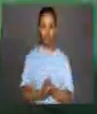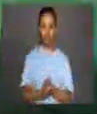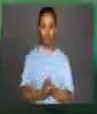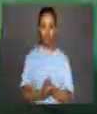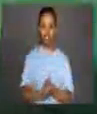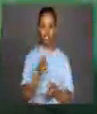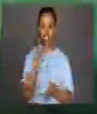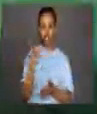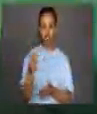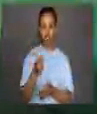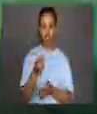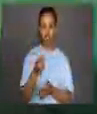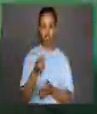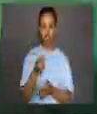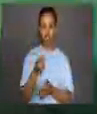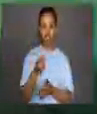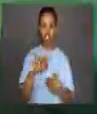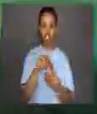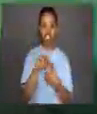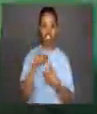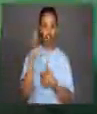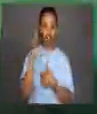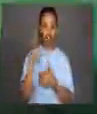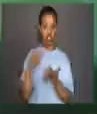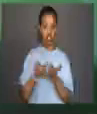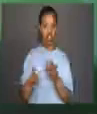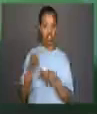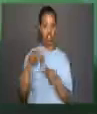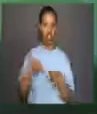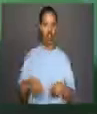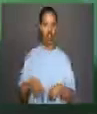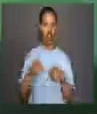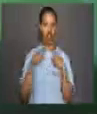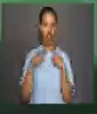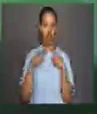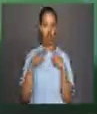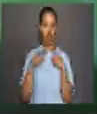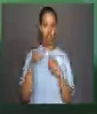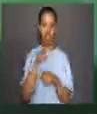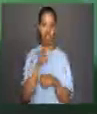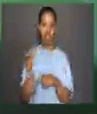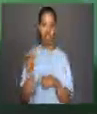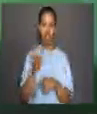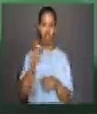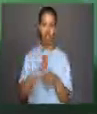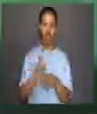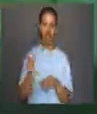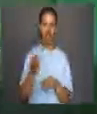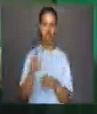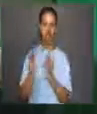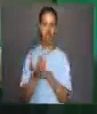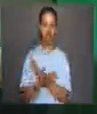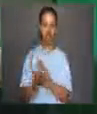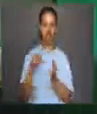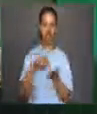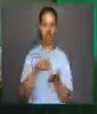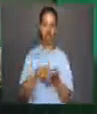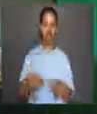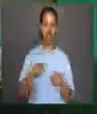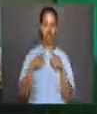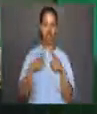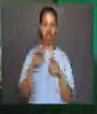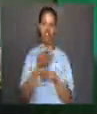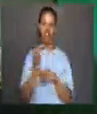Few animal species live in the taiga due to the extreme conditions.